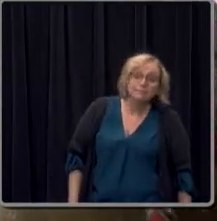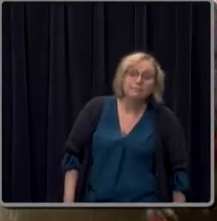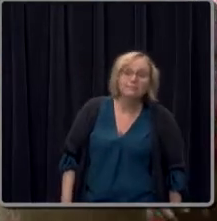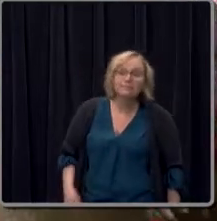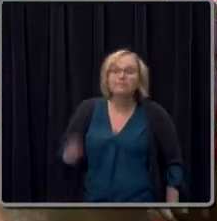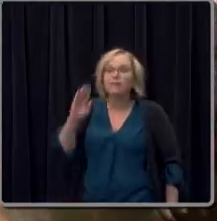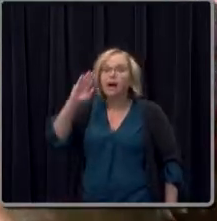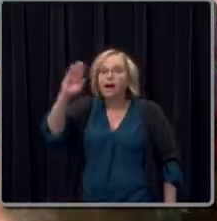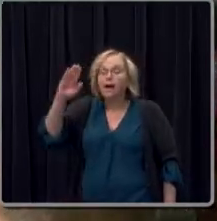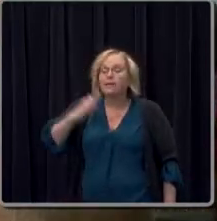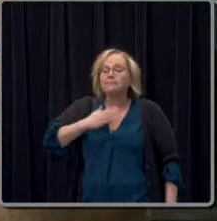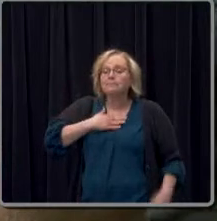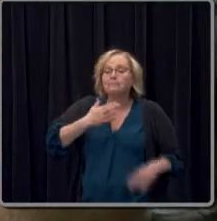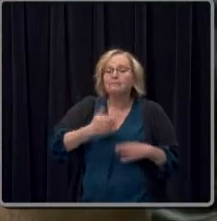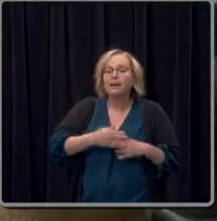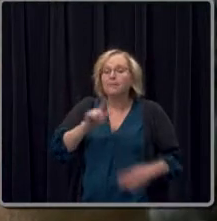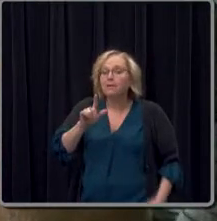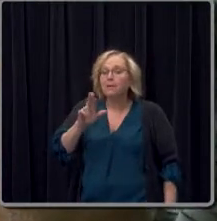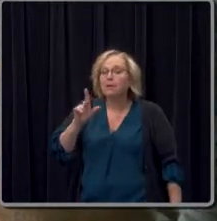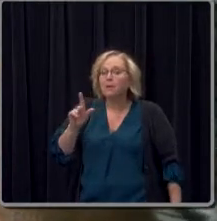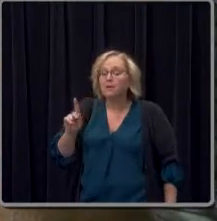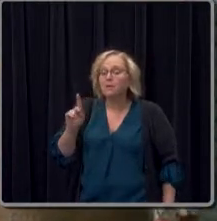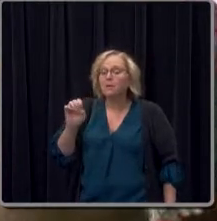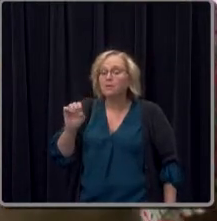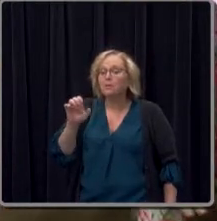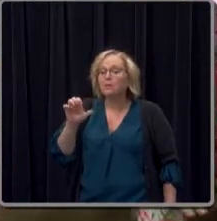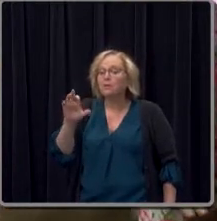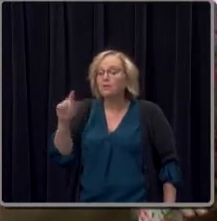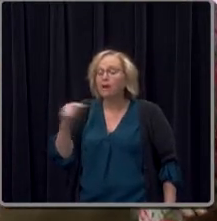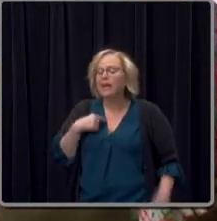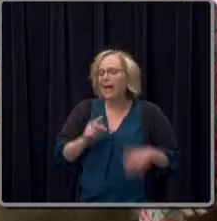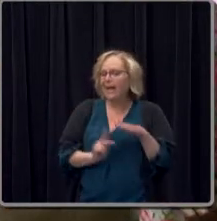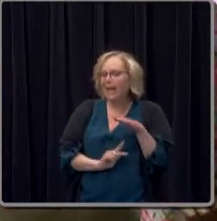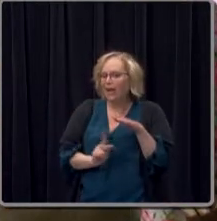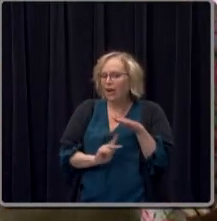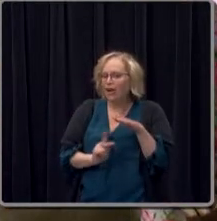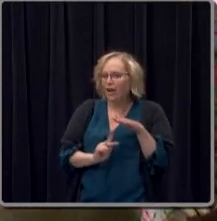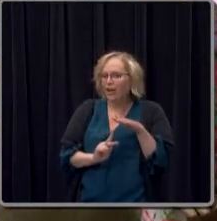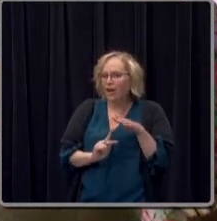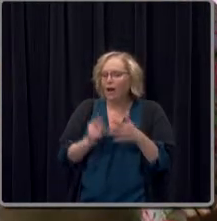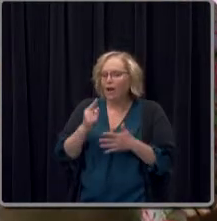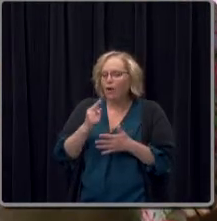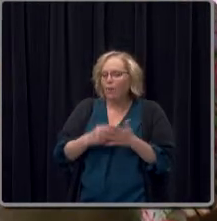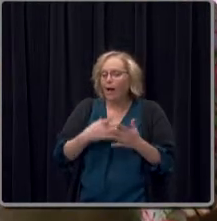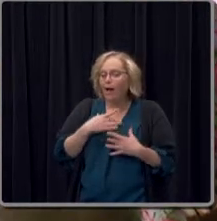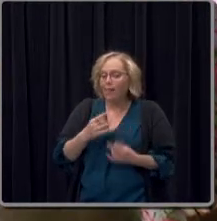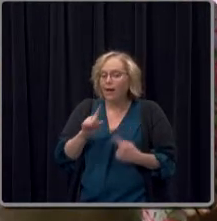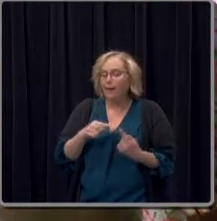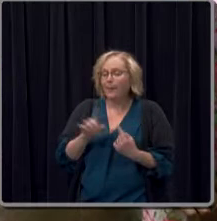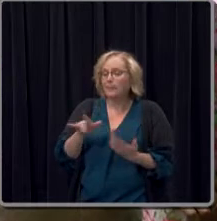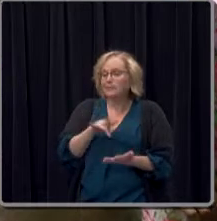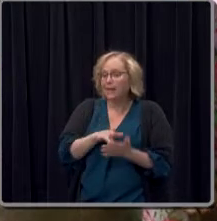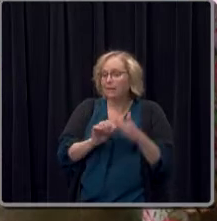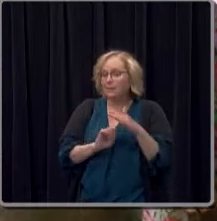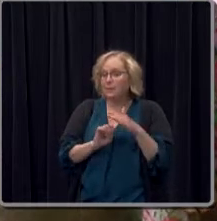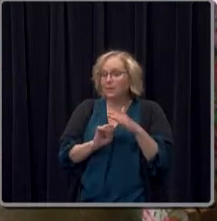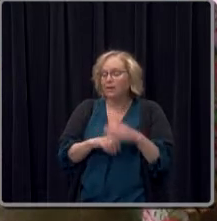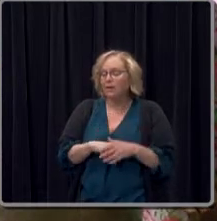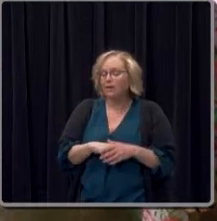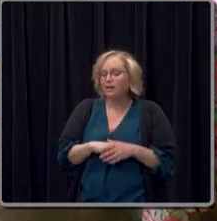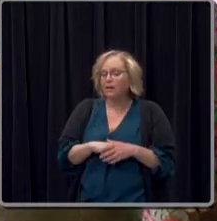Hi, my name is Luke Croft. I'm a kindergartner. The things that I like about Central are